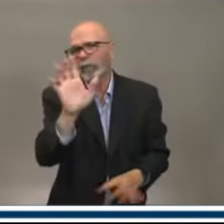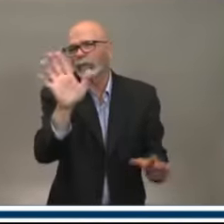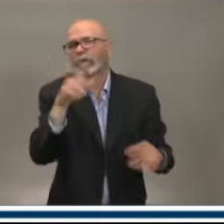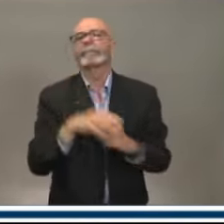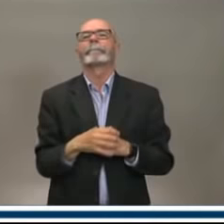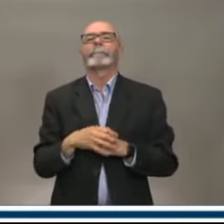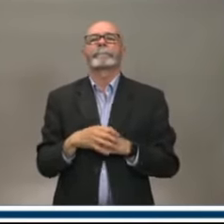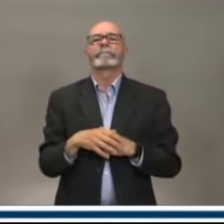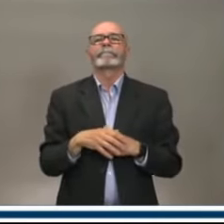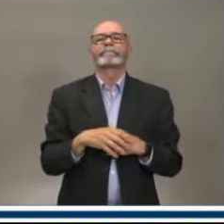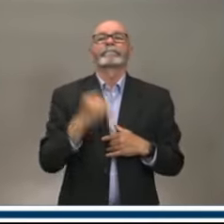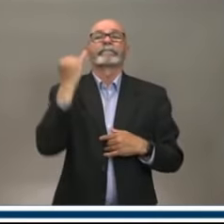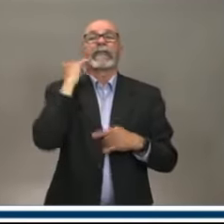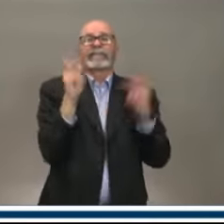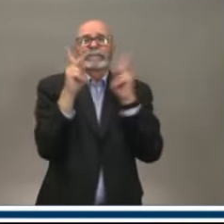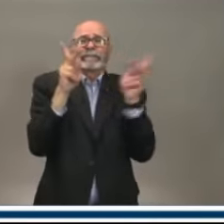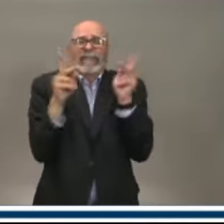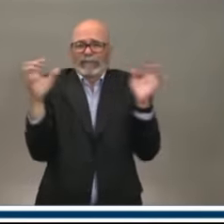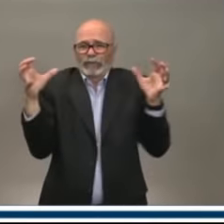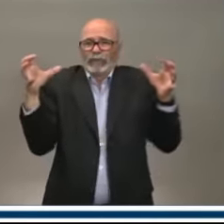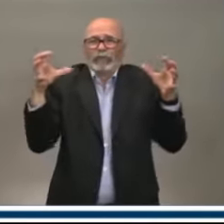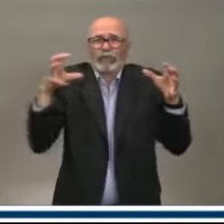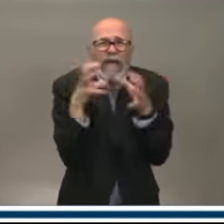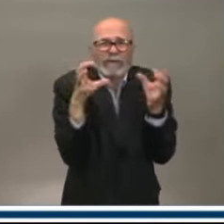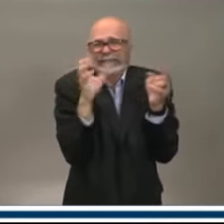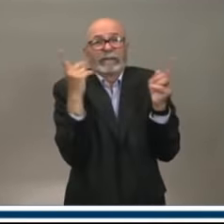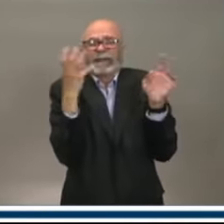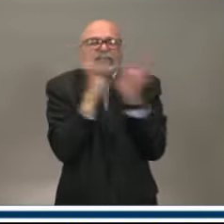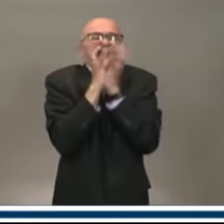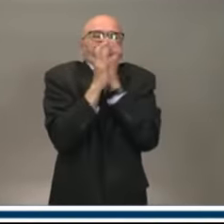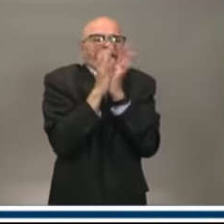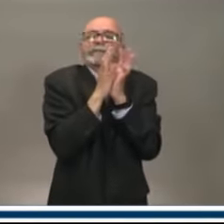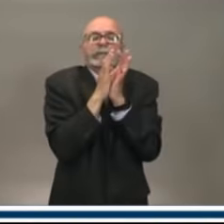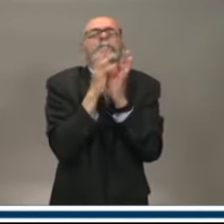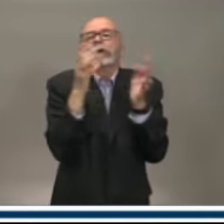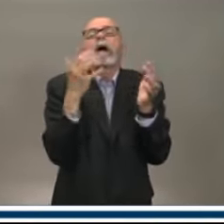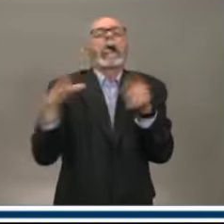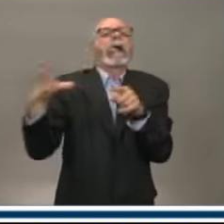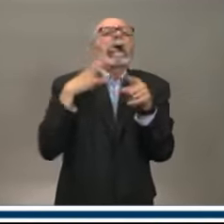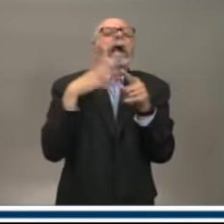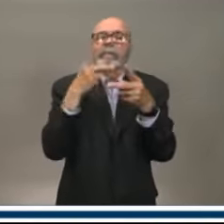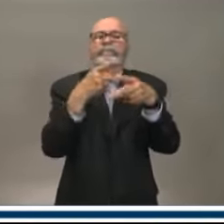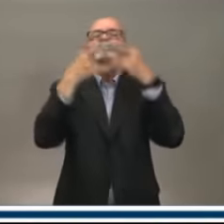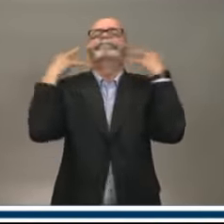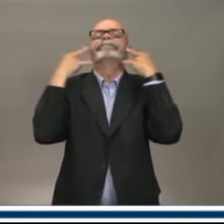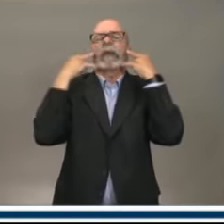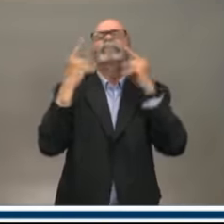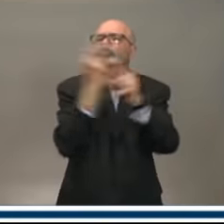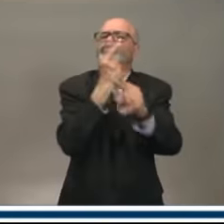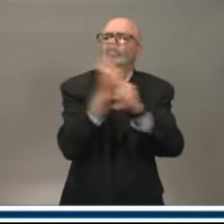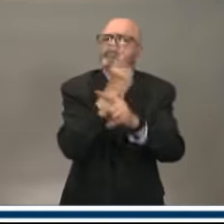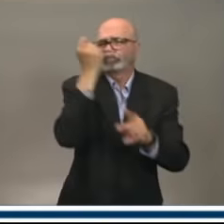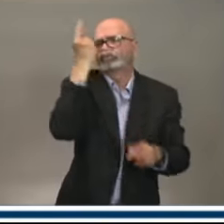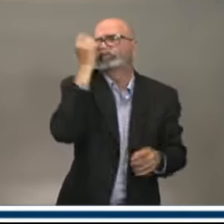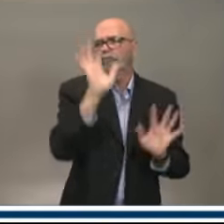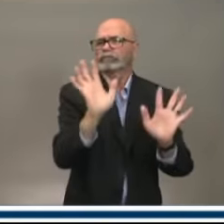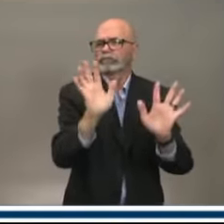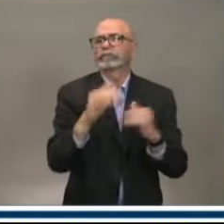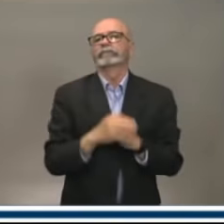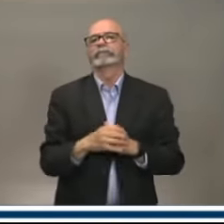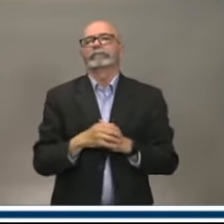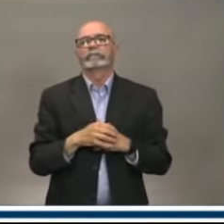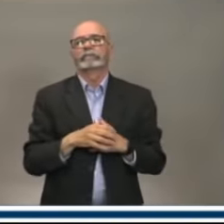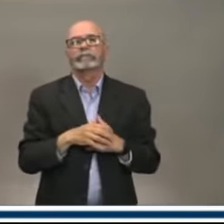maintain that social distance. And in certain areas, certainly we know that wearing medical masks